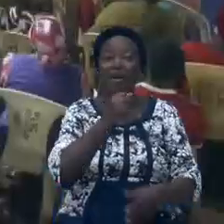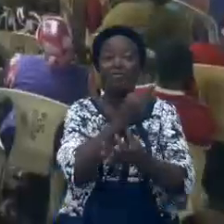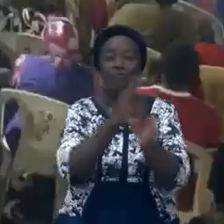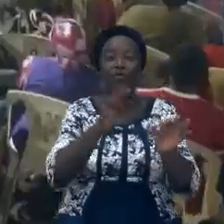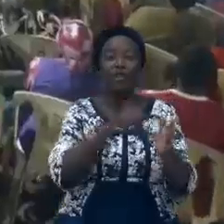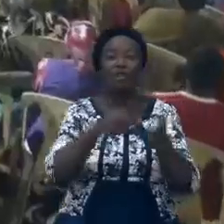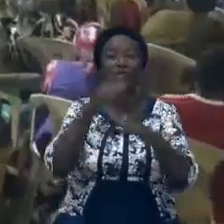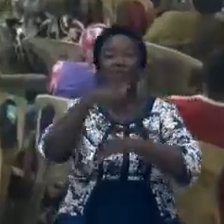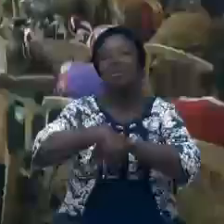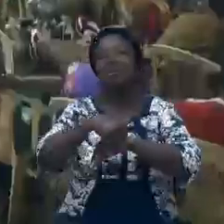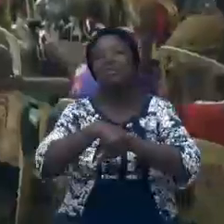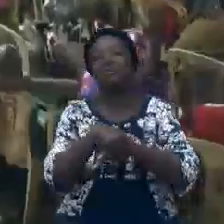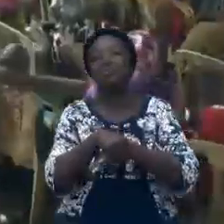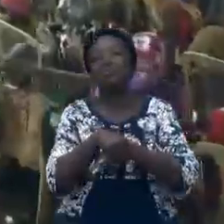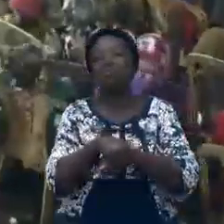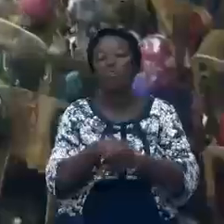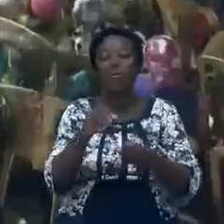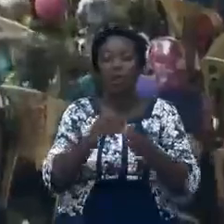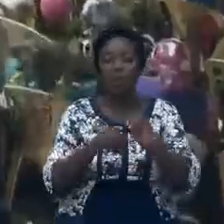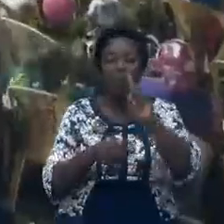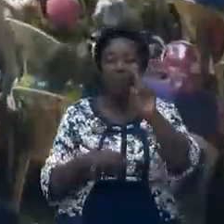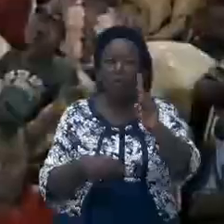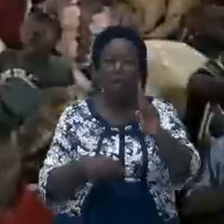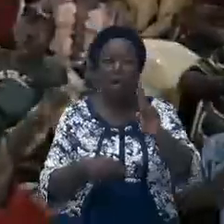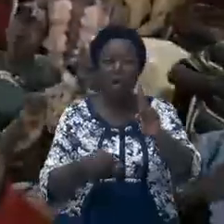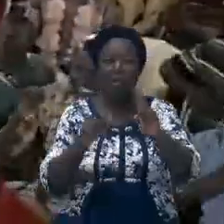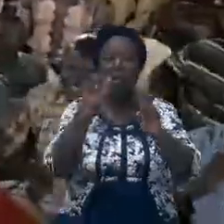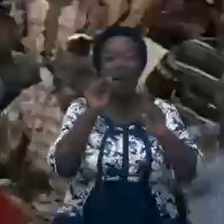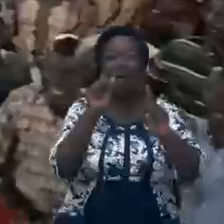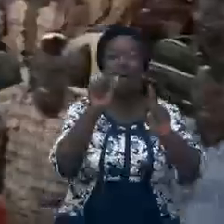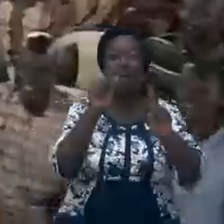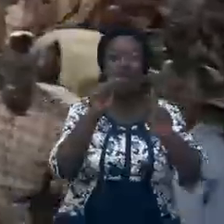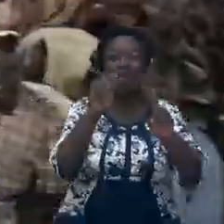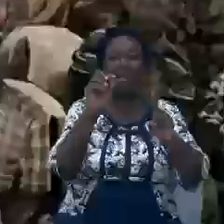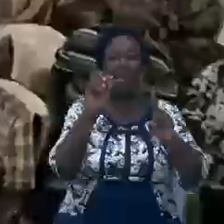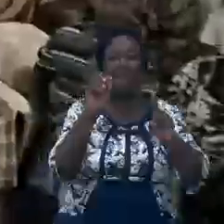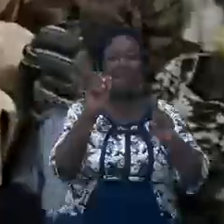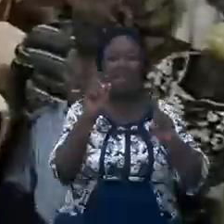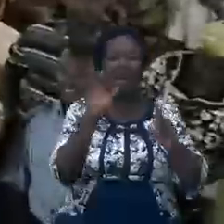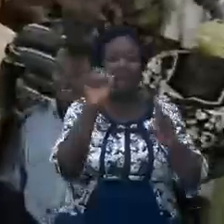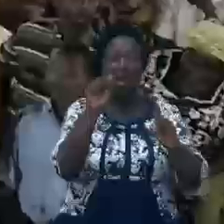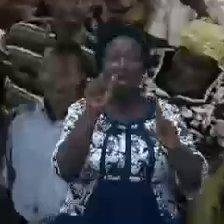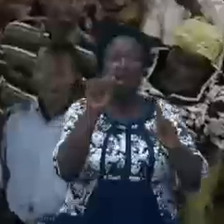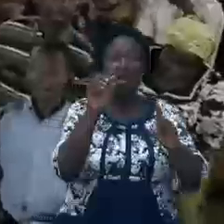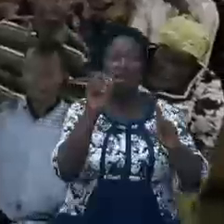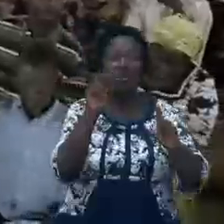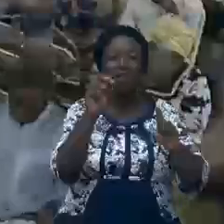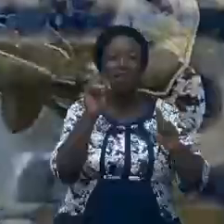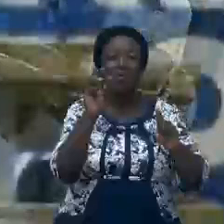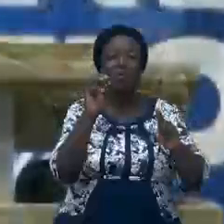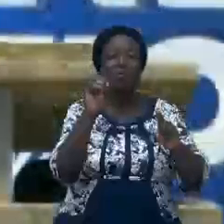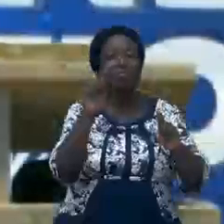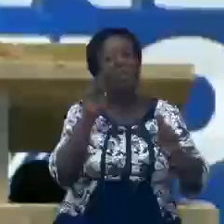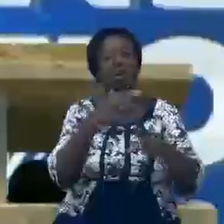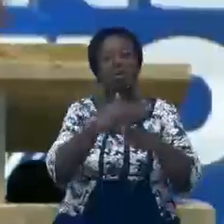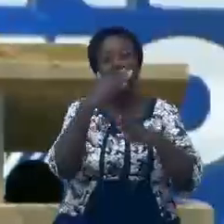tonight. I said I am free tonight. Number one, atonement